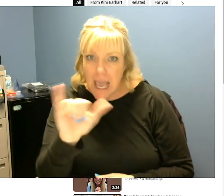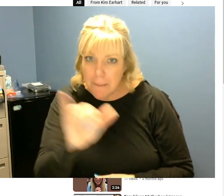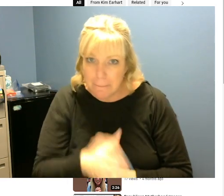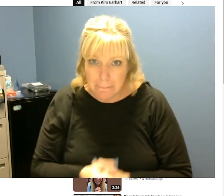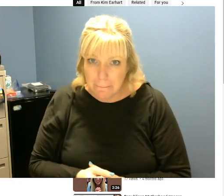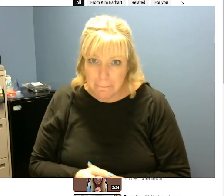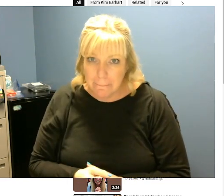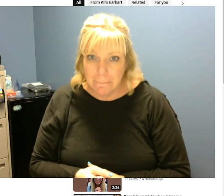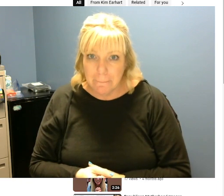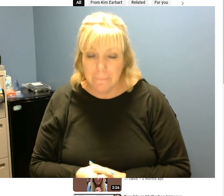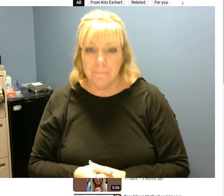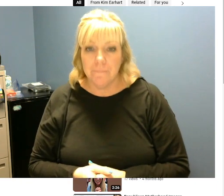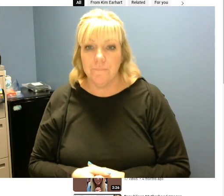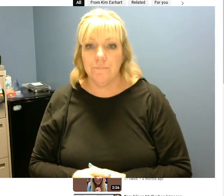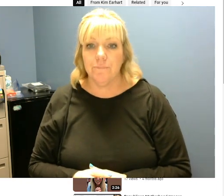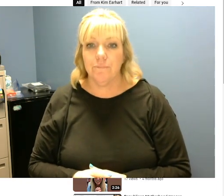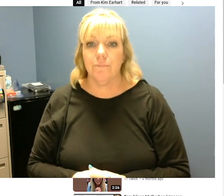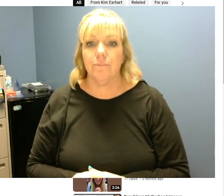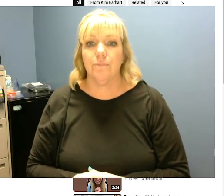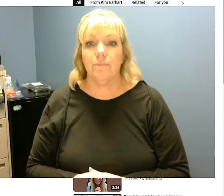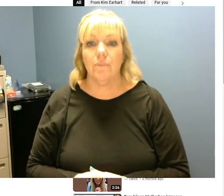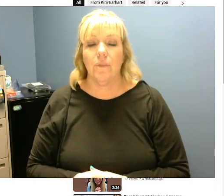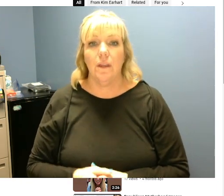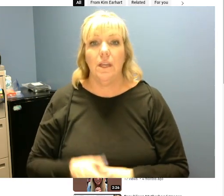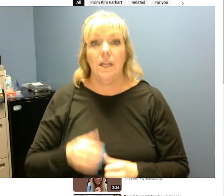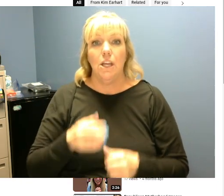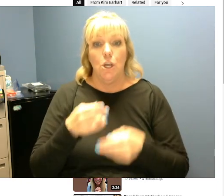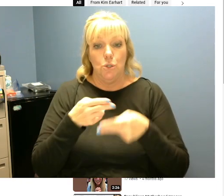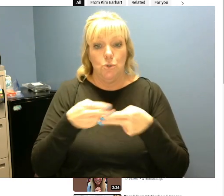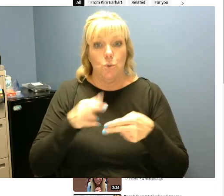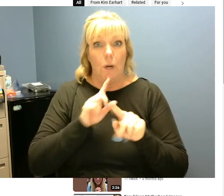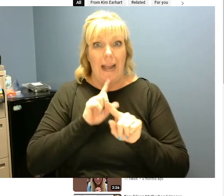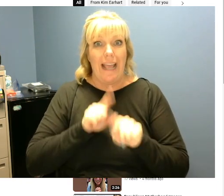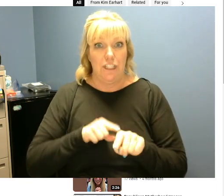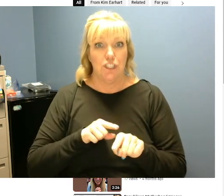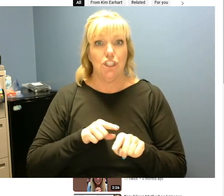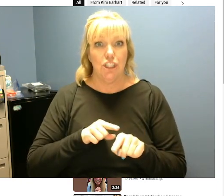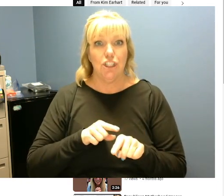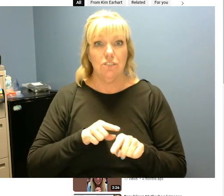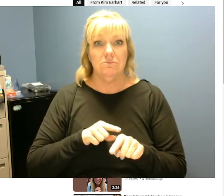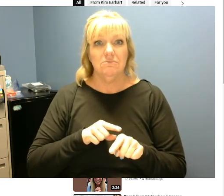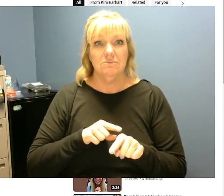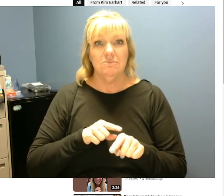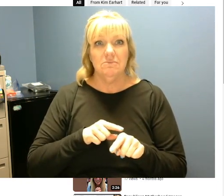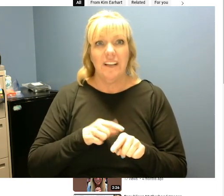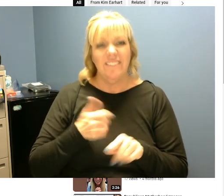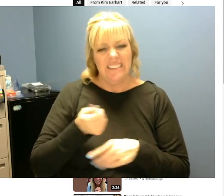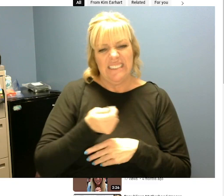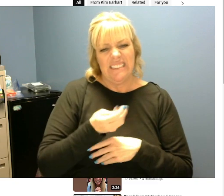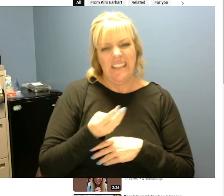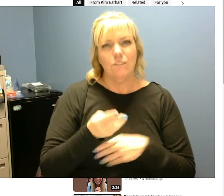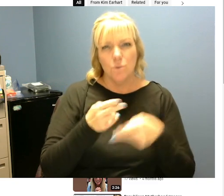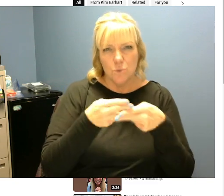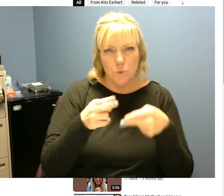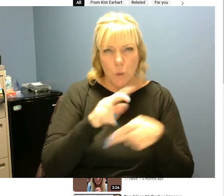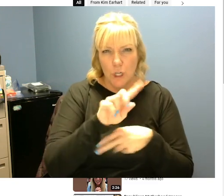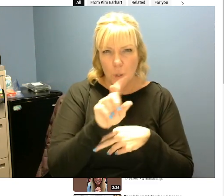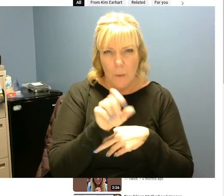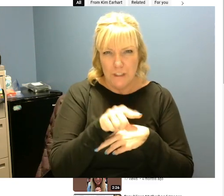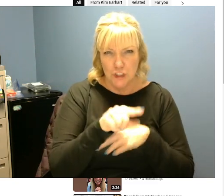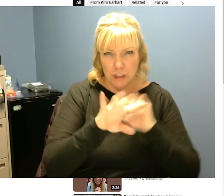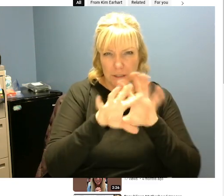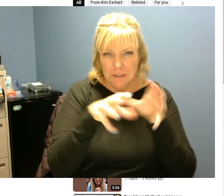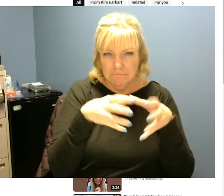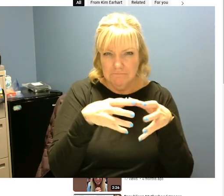grouped the short answers around a specific question or questions, but if you're explaining what those key terms